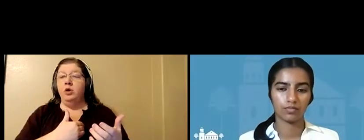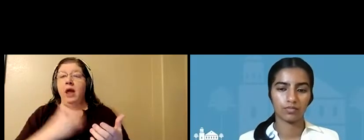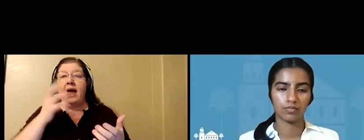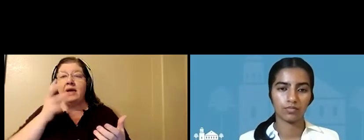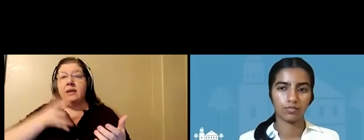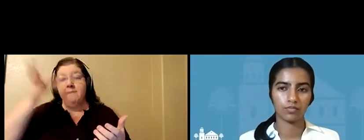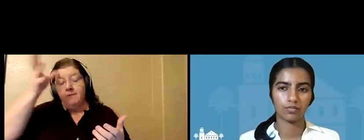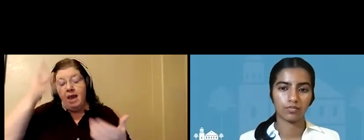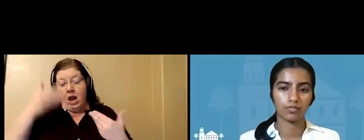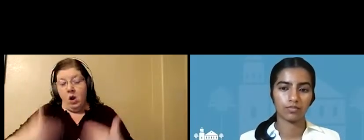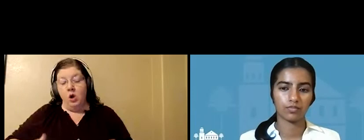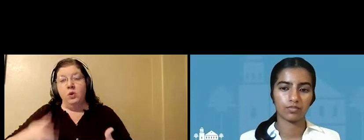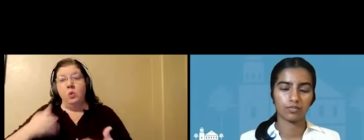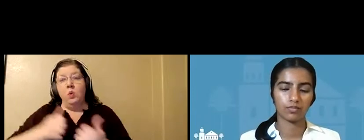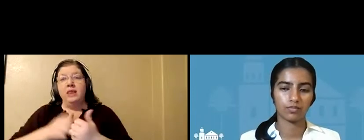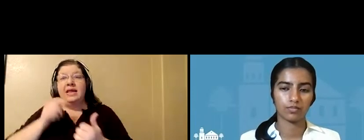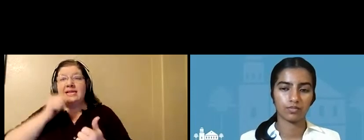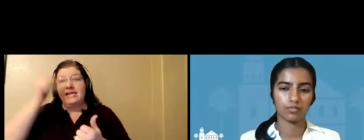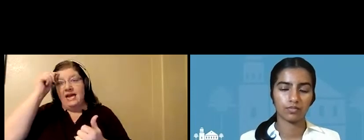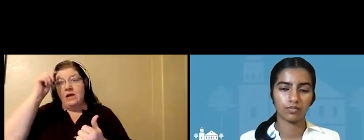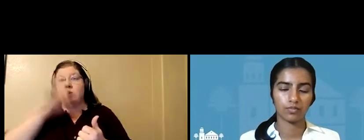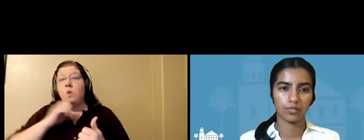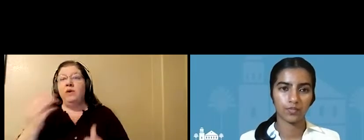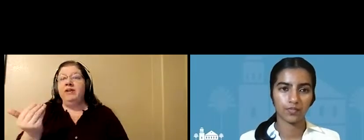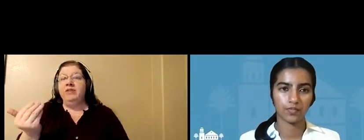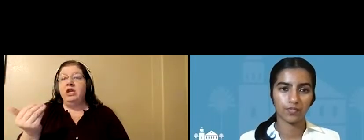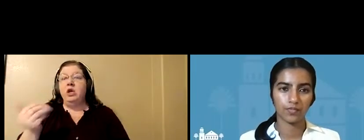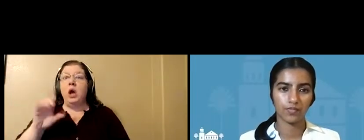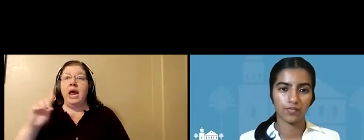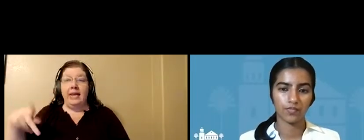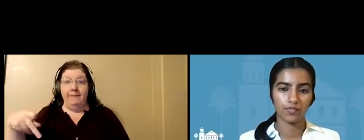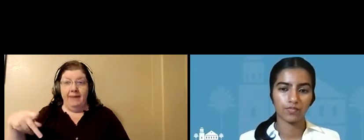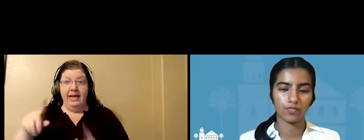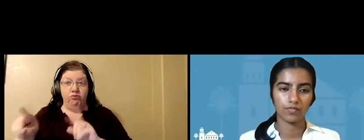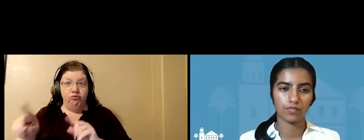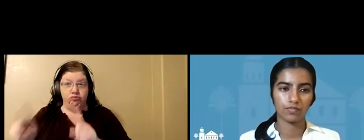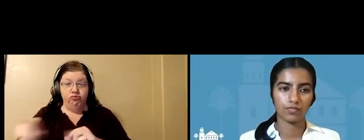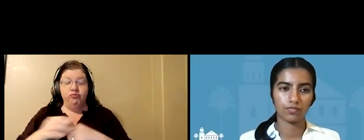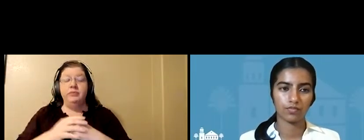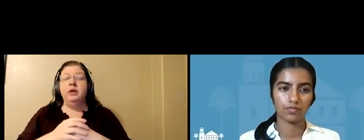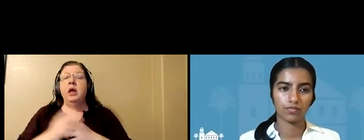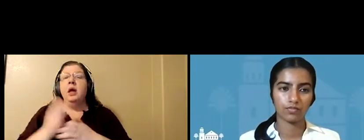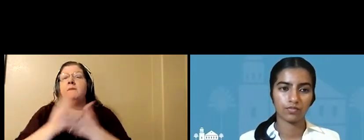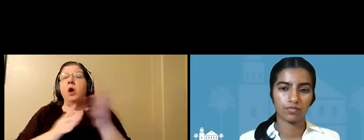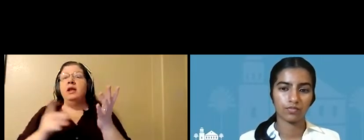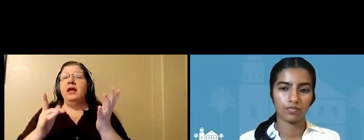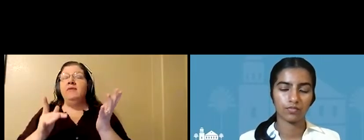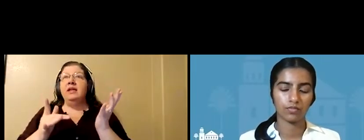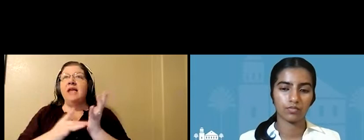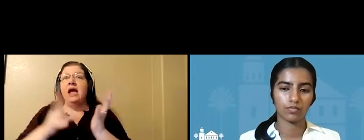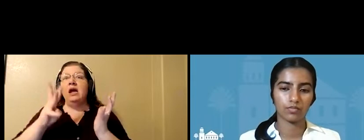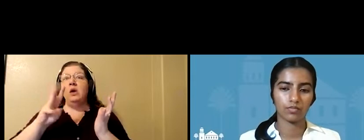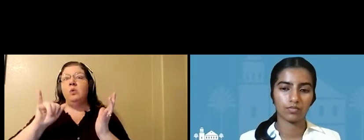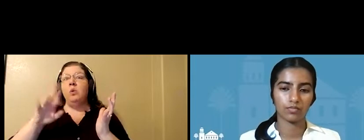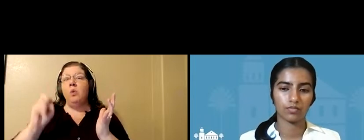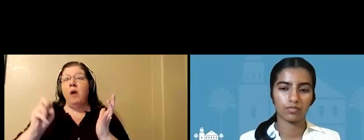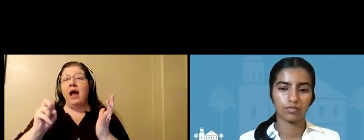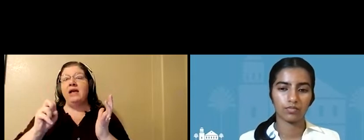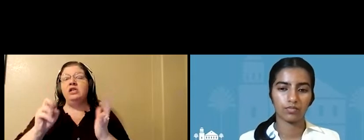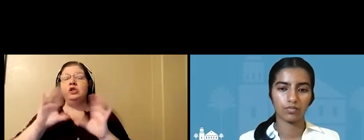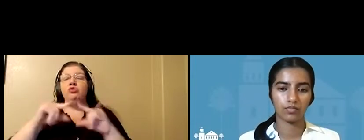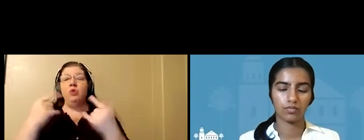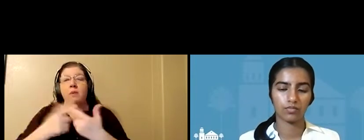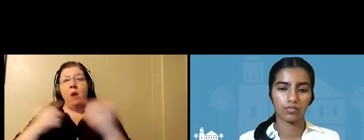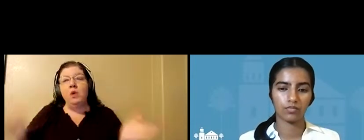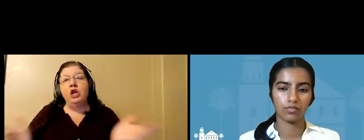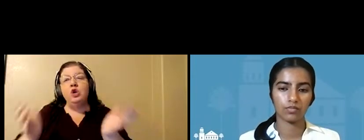parent of a teenager, 15-year-old at DP, and part of the TechWise SB group. I just wanted to continue to encourage